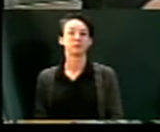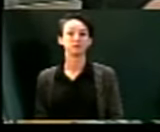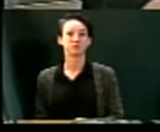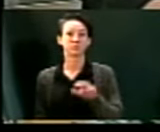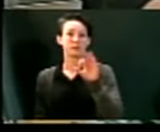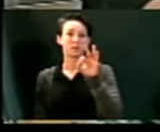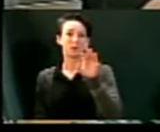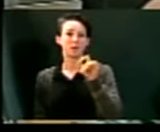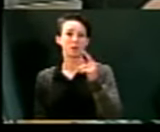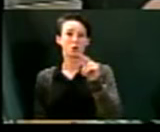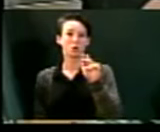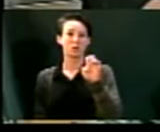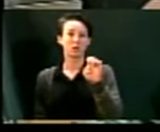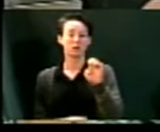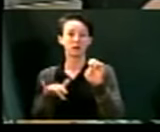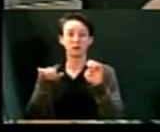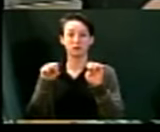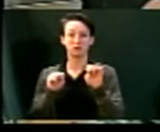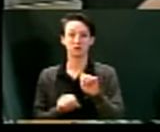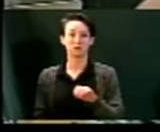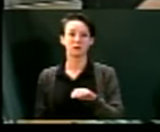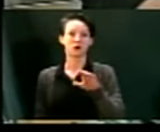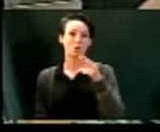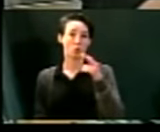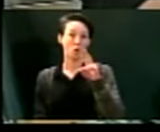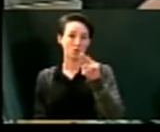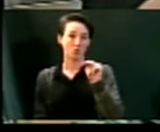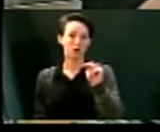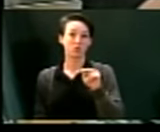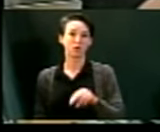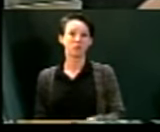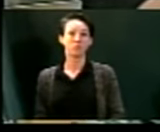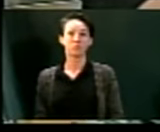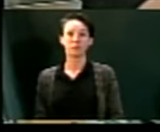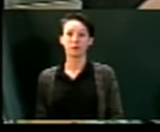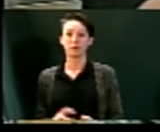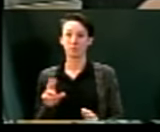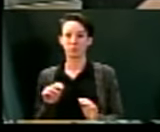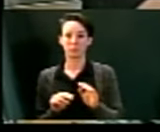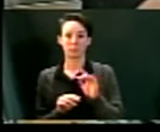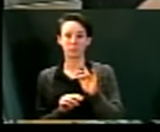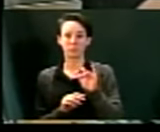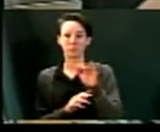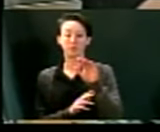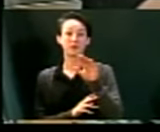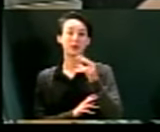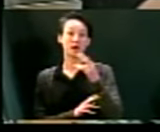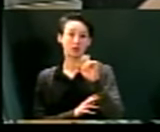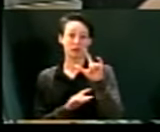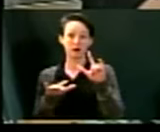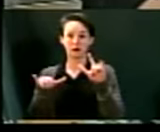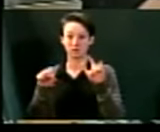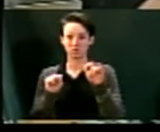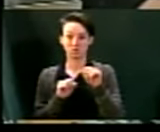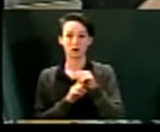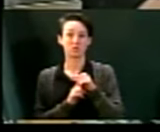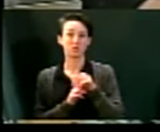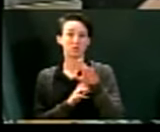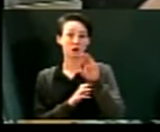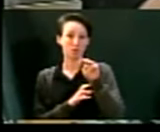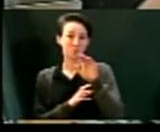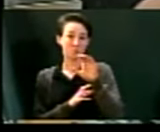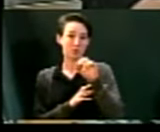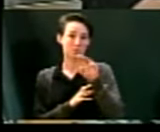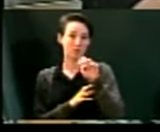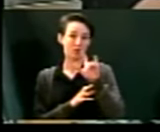Ms. Fugit? Yes. Ms. Horn? No. Ms. Hill? Yes. Mr. McMillan?